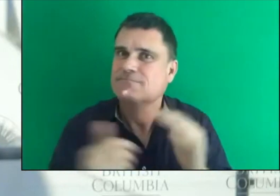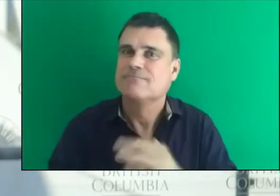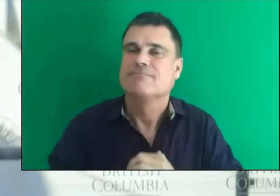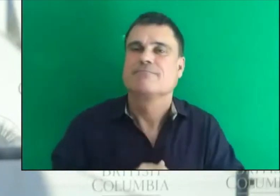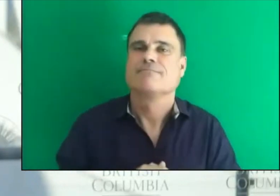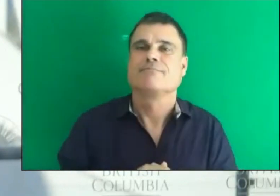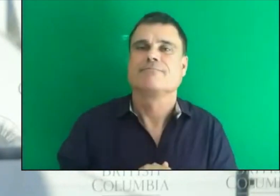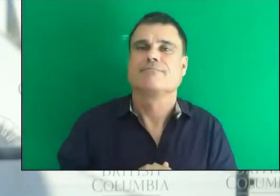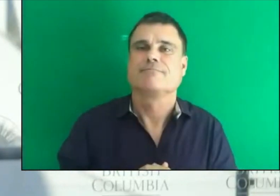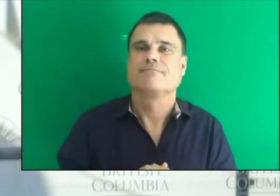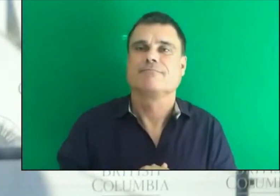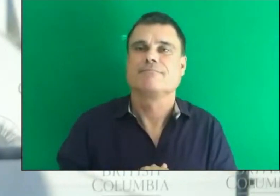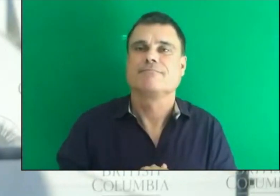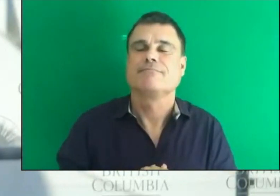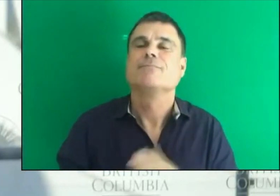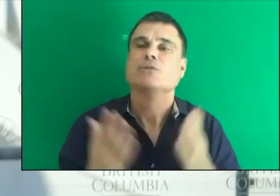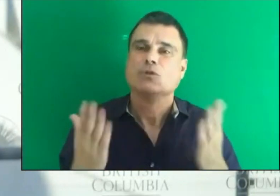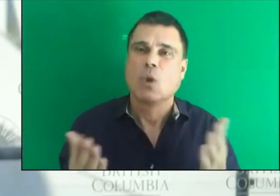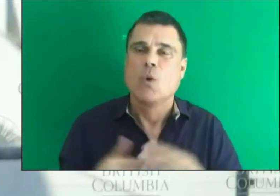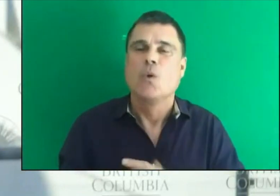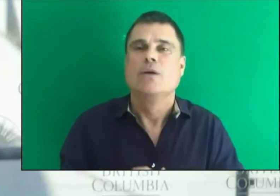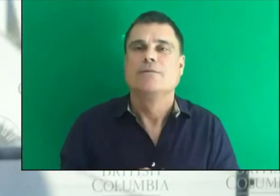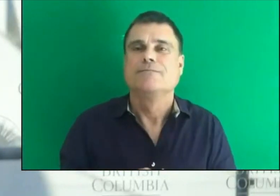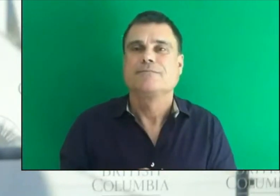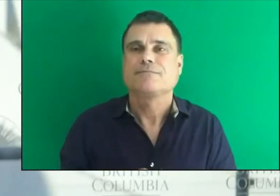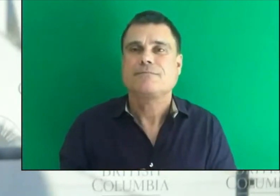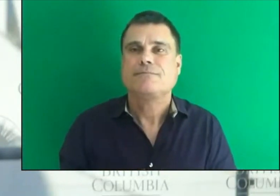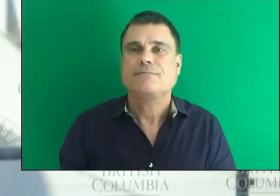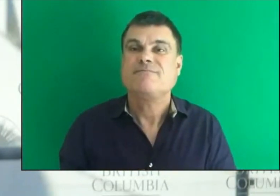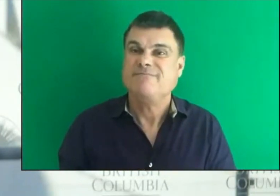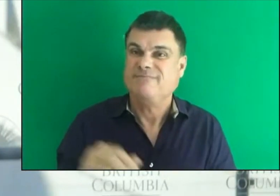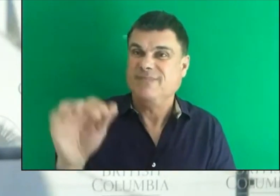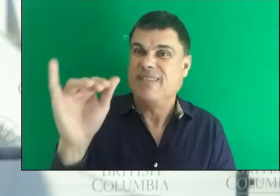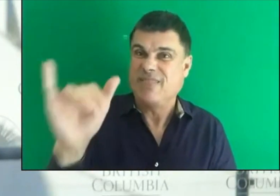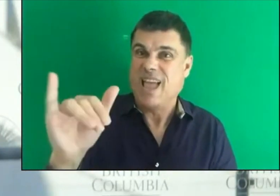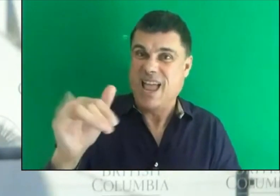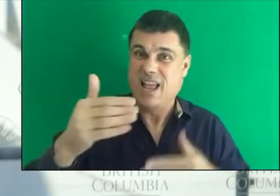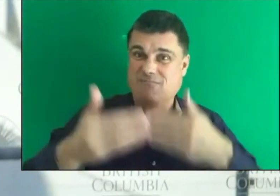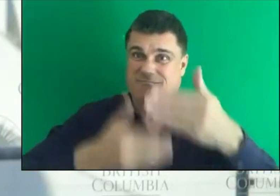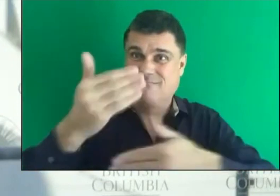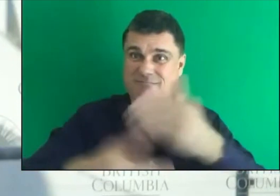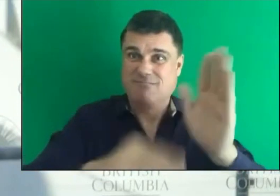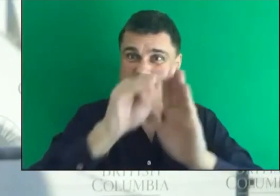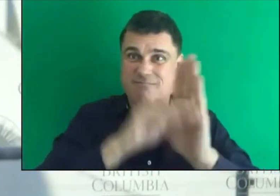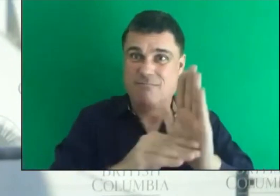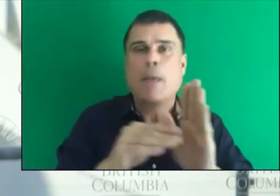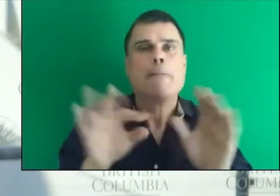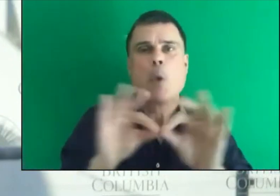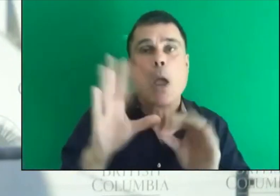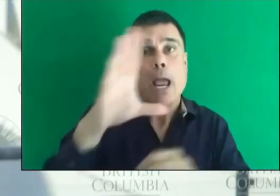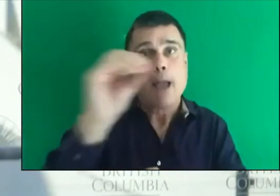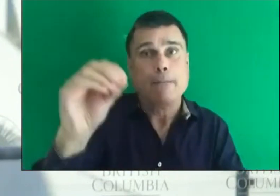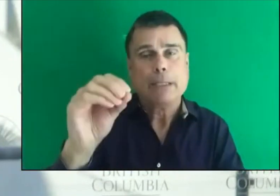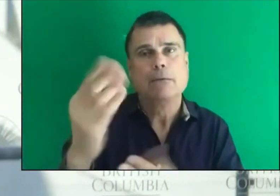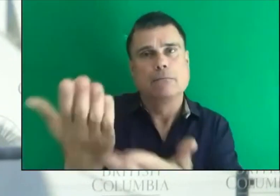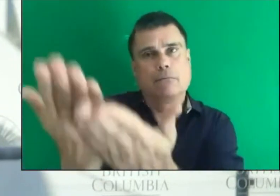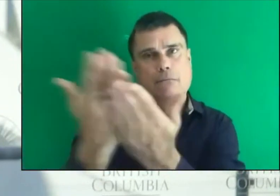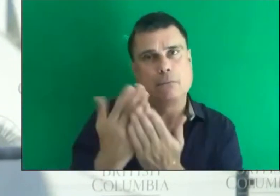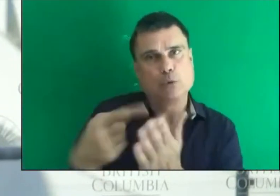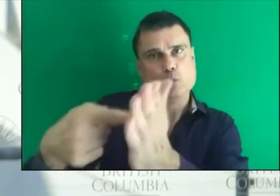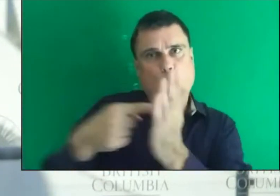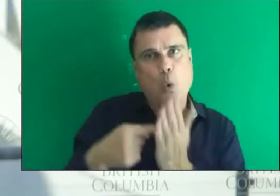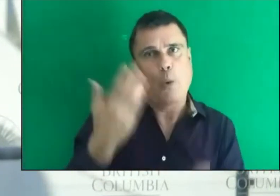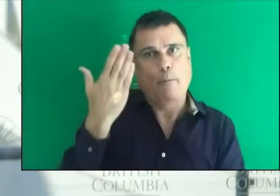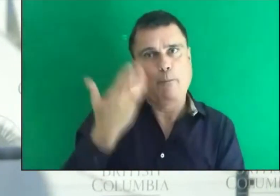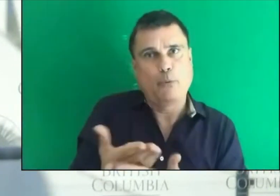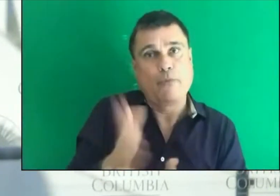think what we have seen is that some gyms are doing this really well and some gyms are not. So they need now